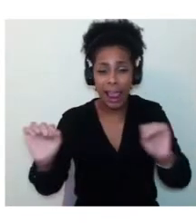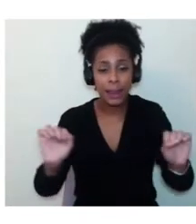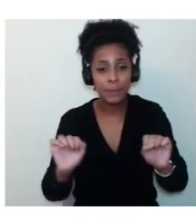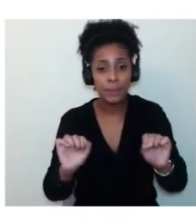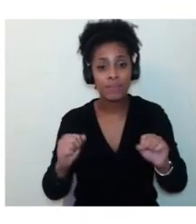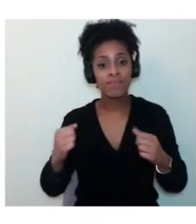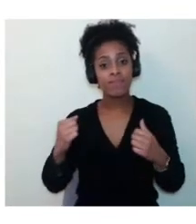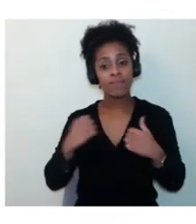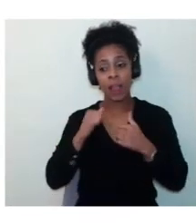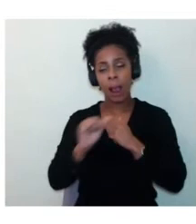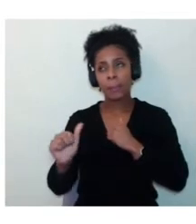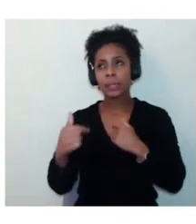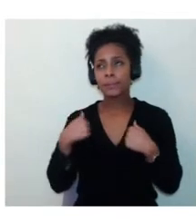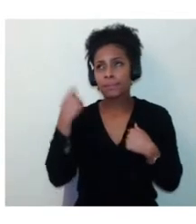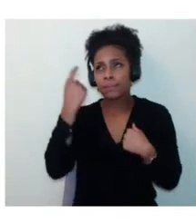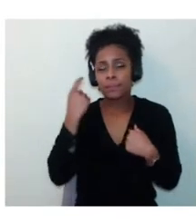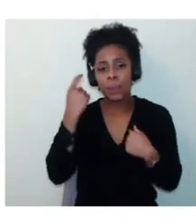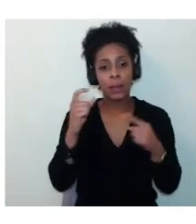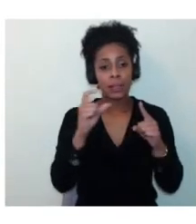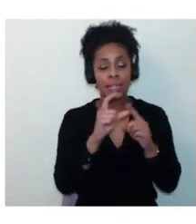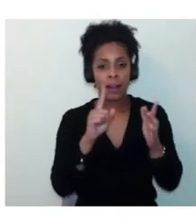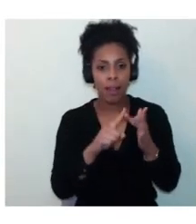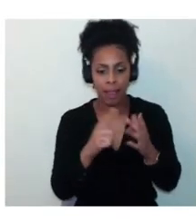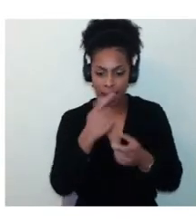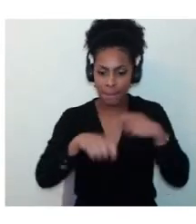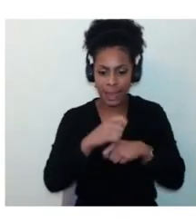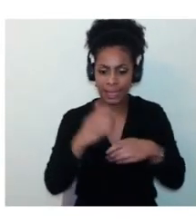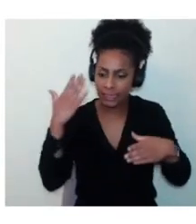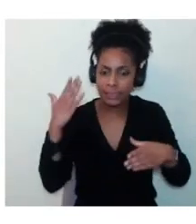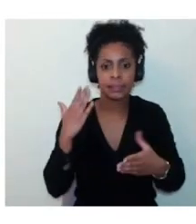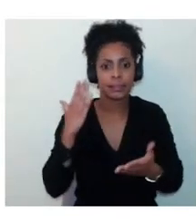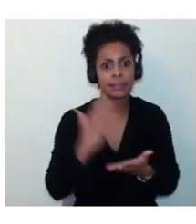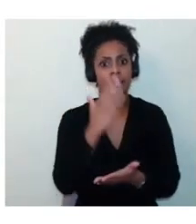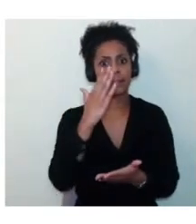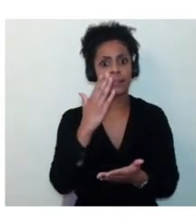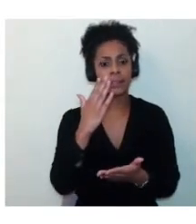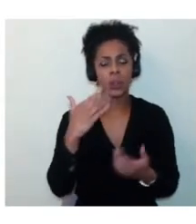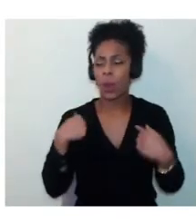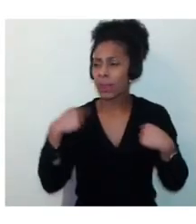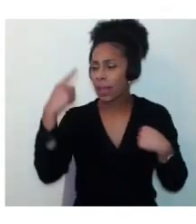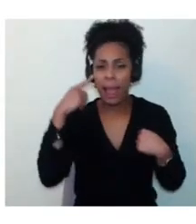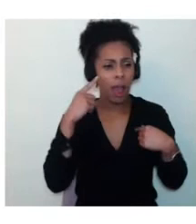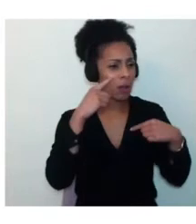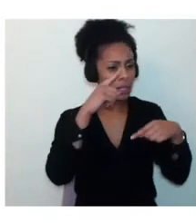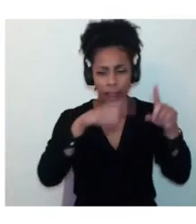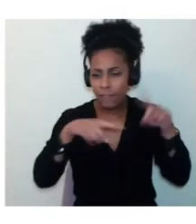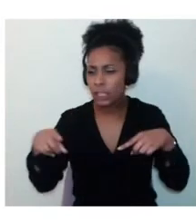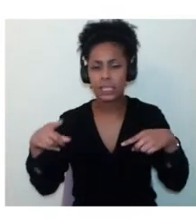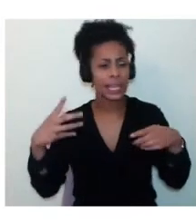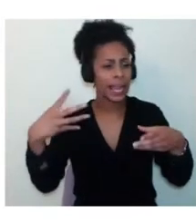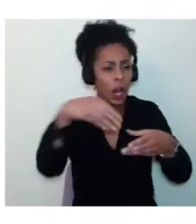about micro behaviors and putting a diversity and inclusion lens on every aspect of the employee experience,